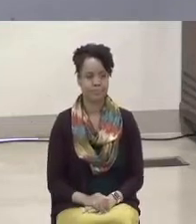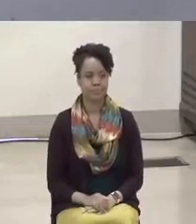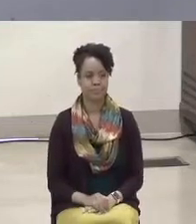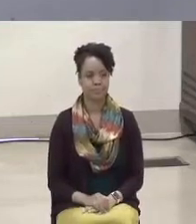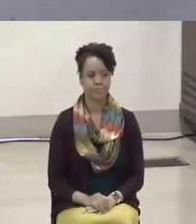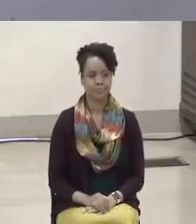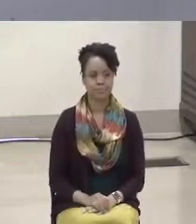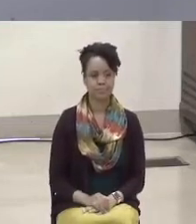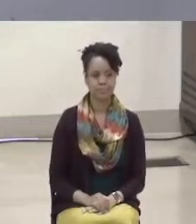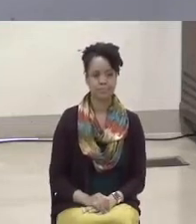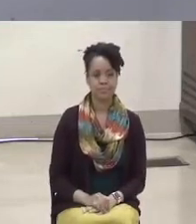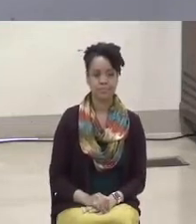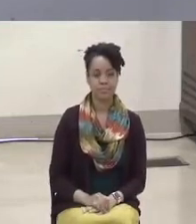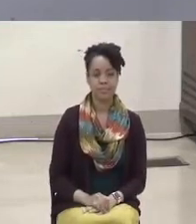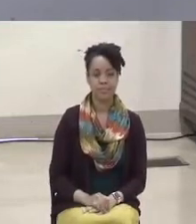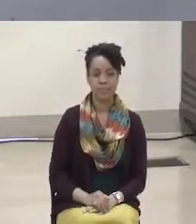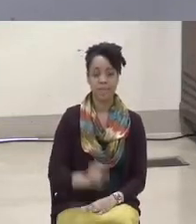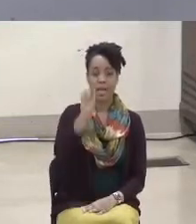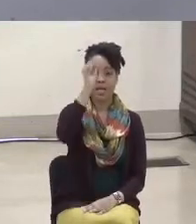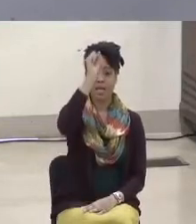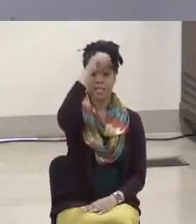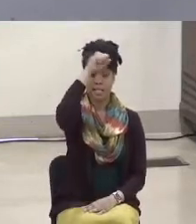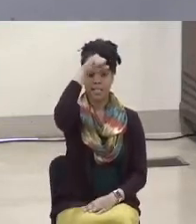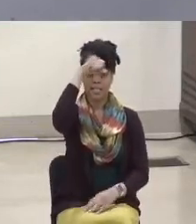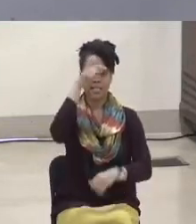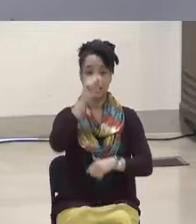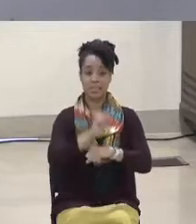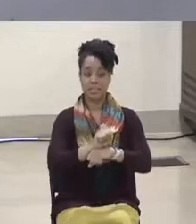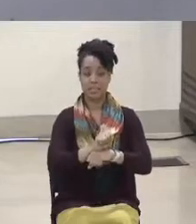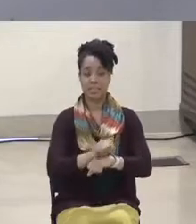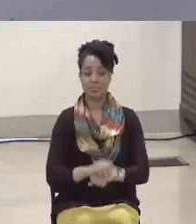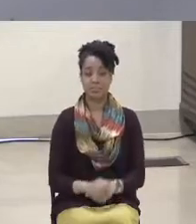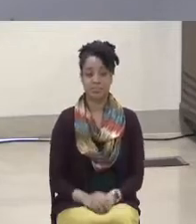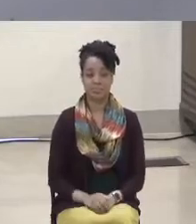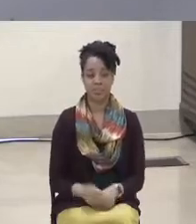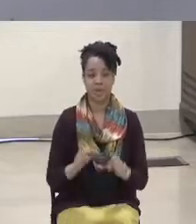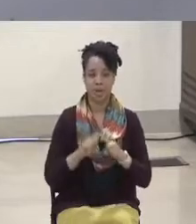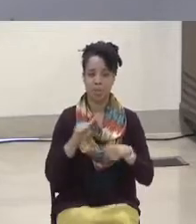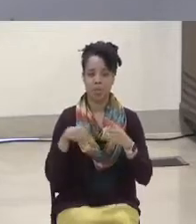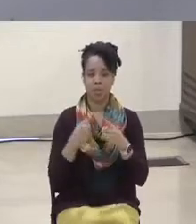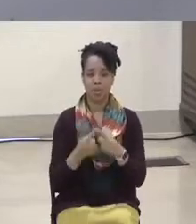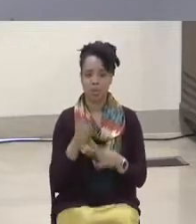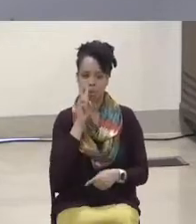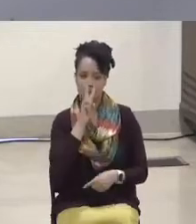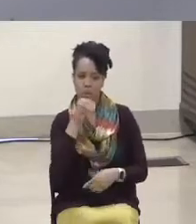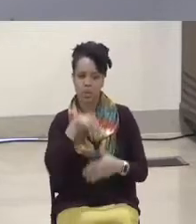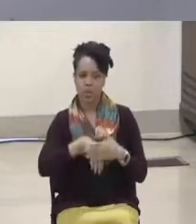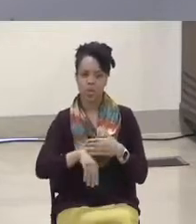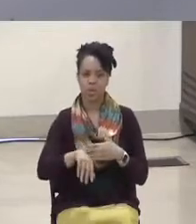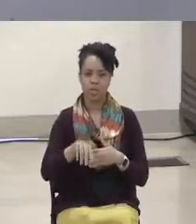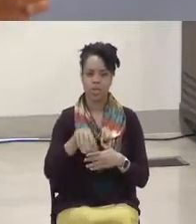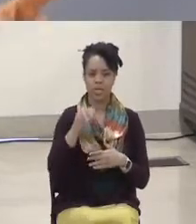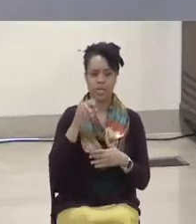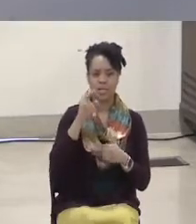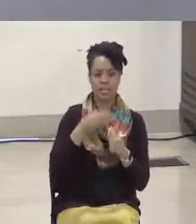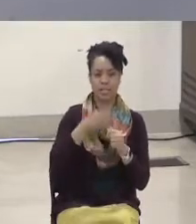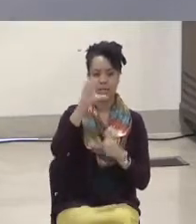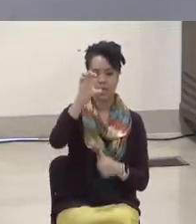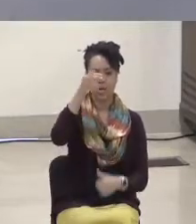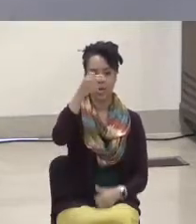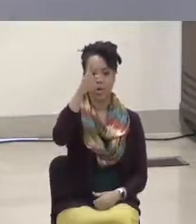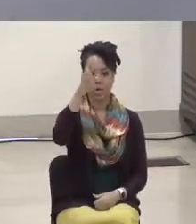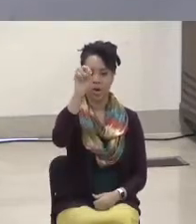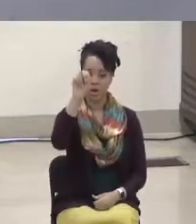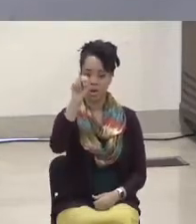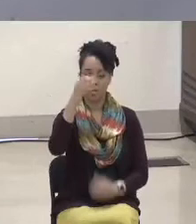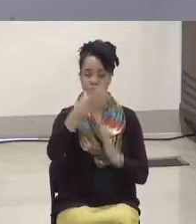de Salomón, Solomon's temple. el templo de Salomón. But when you look in 2 Chronicles chapter number 6, Pero cuando